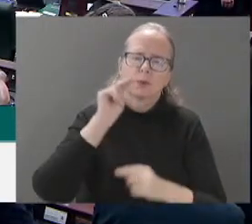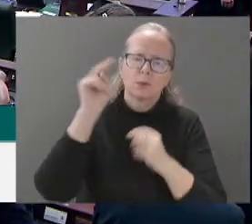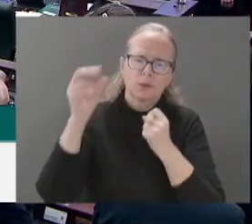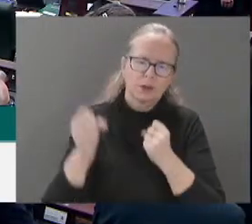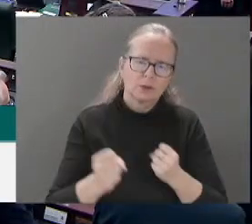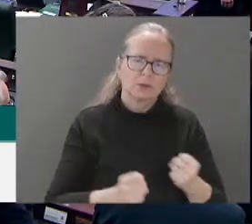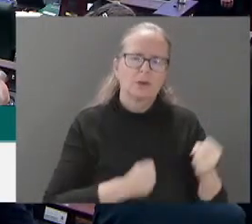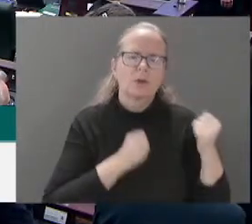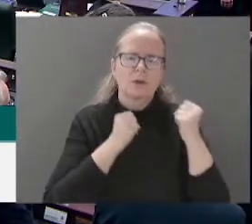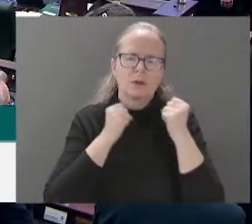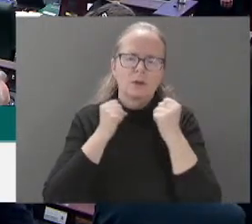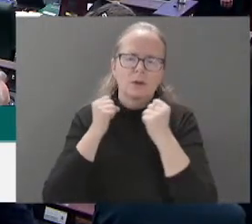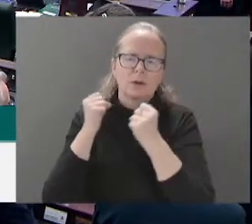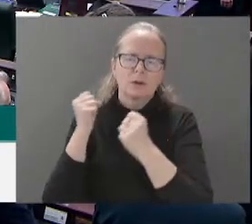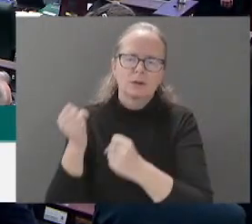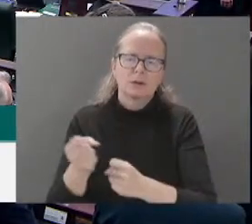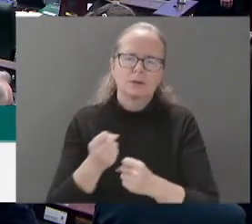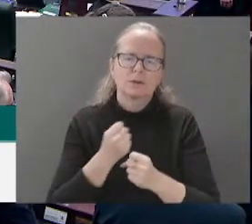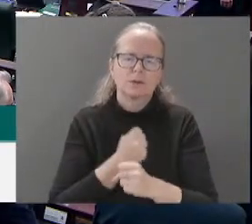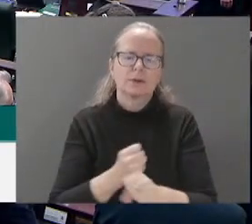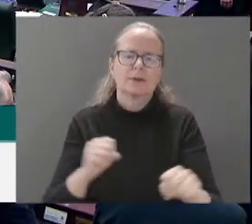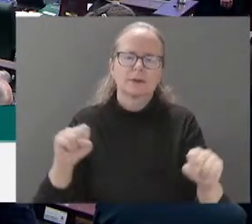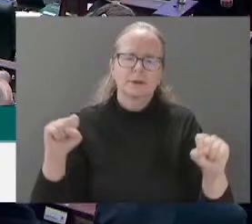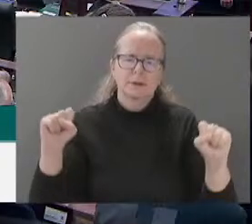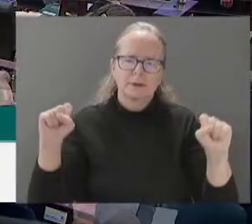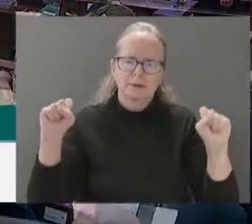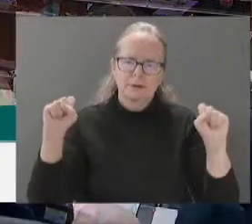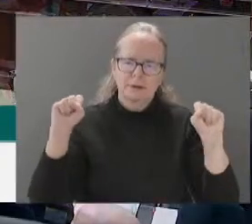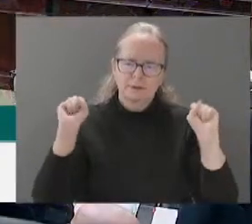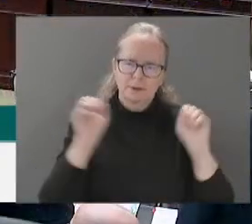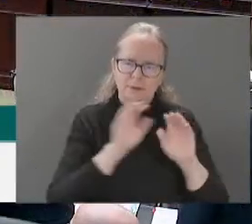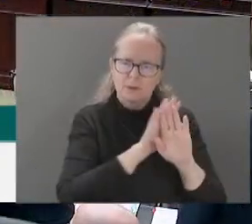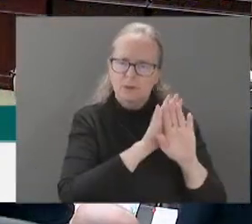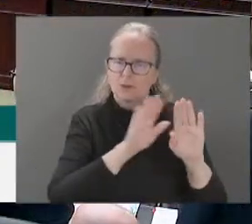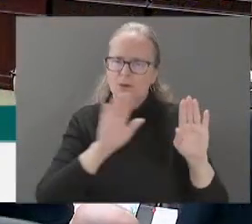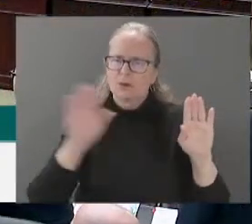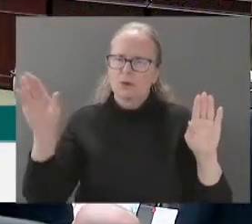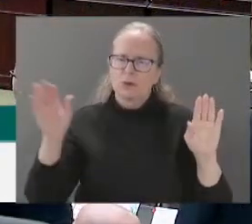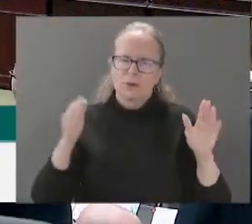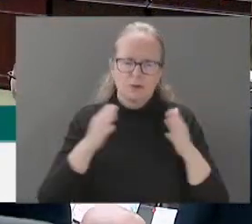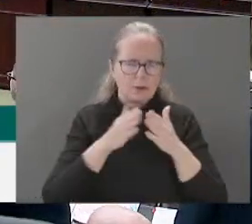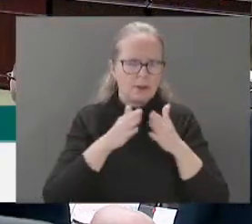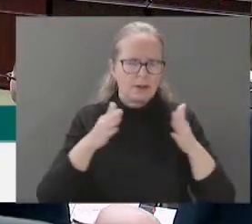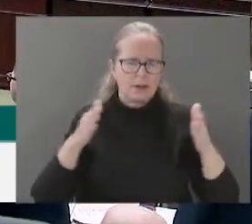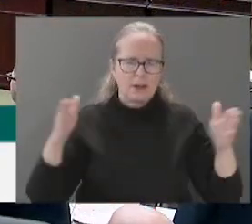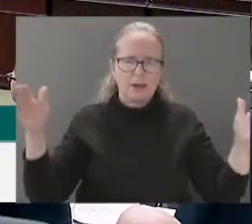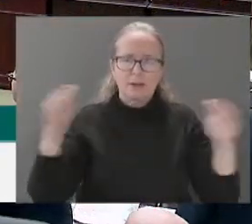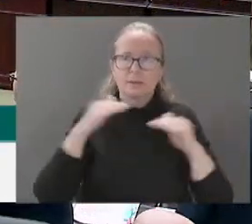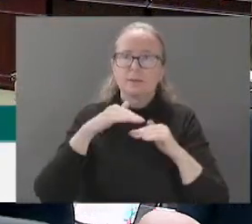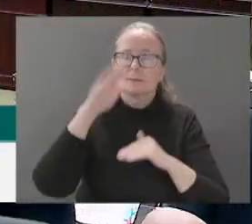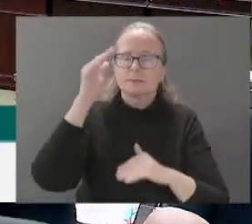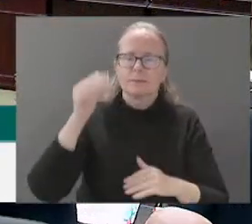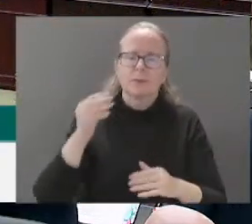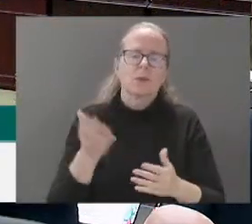and free from and wide